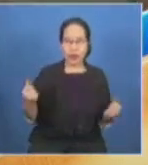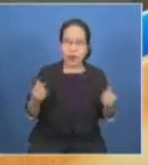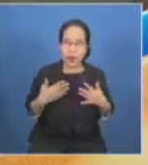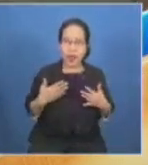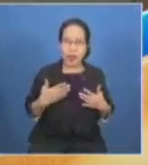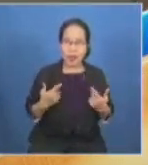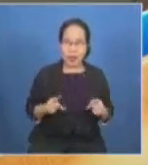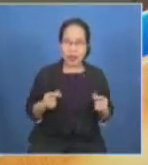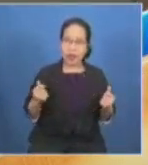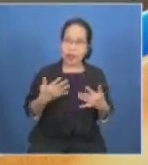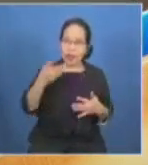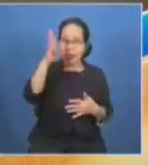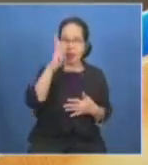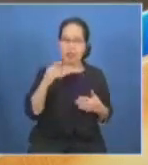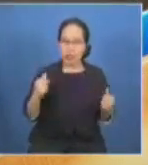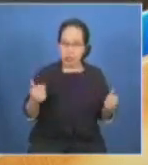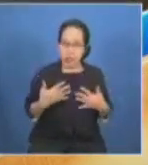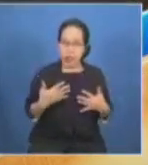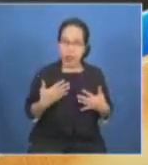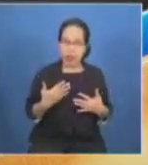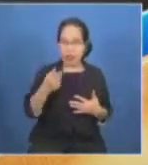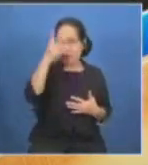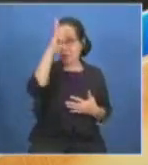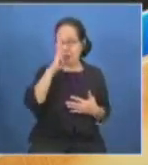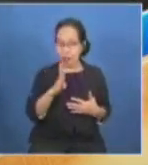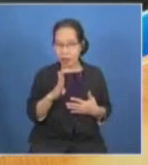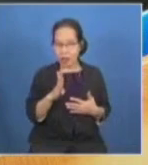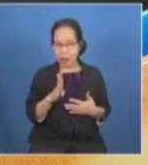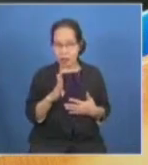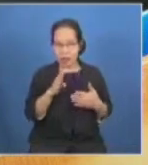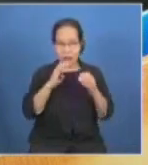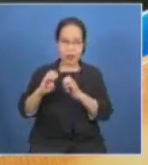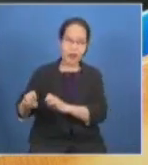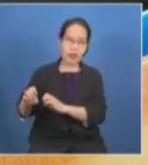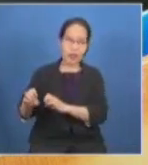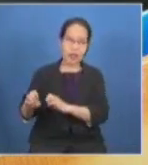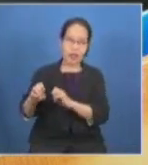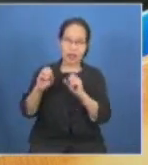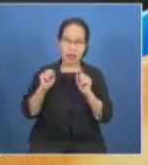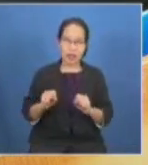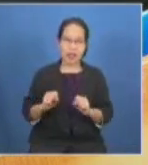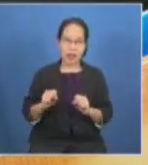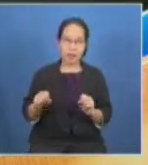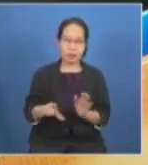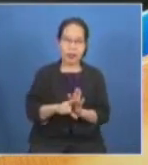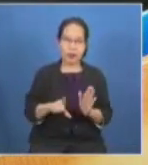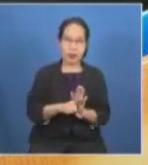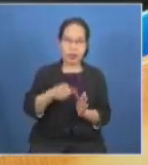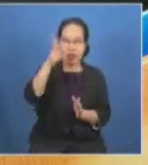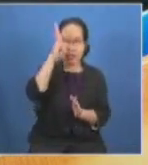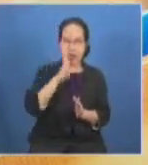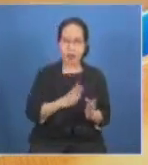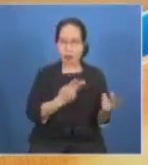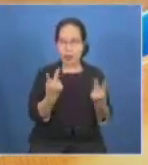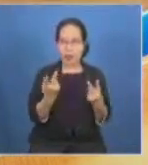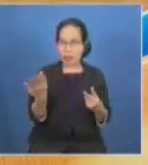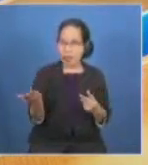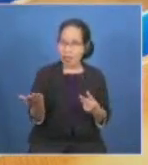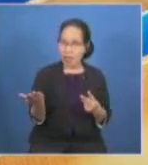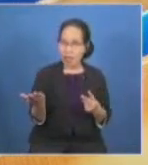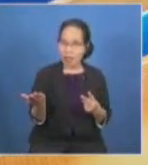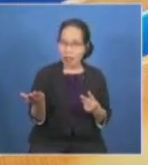God. If we have fear of God, or if we fear God, God